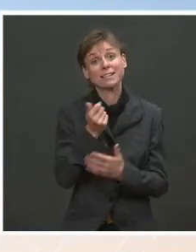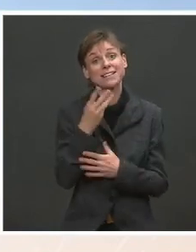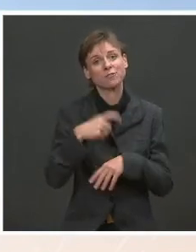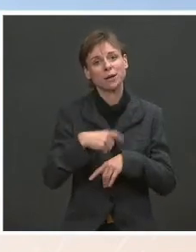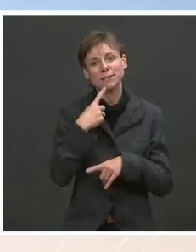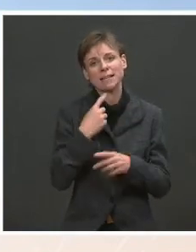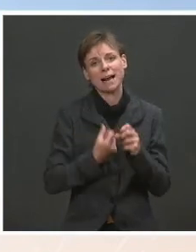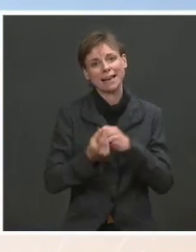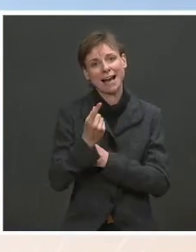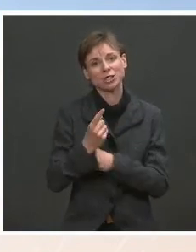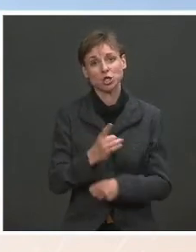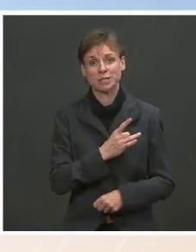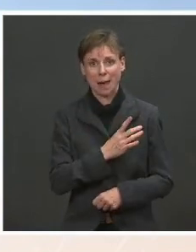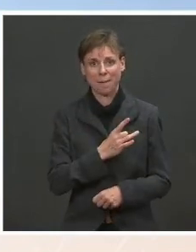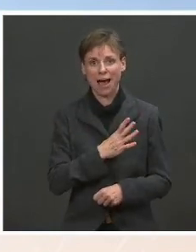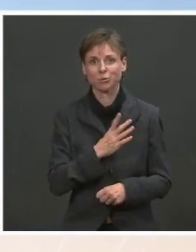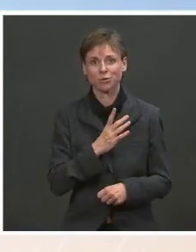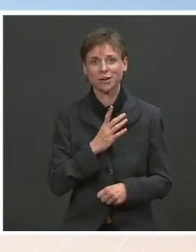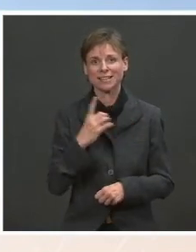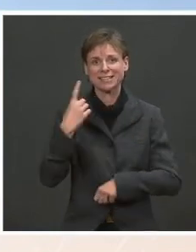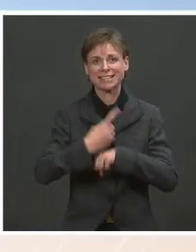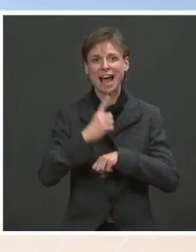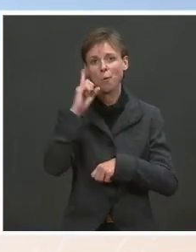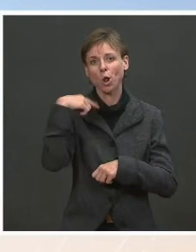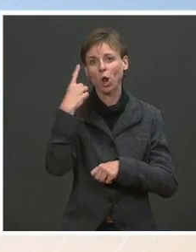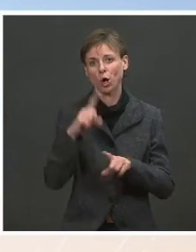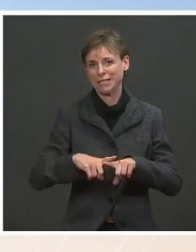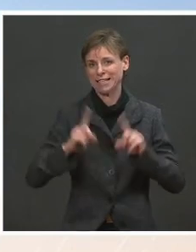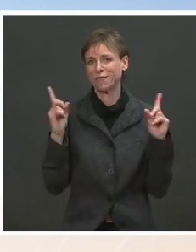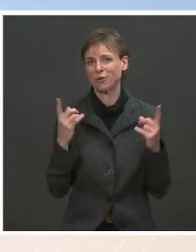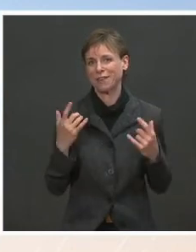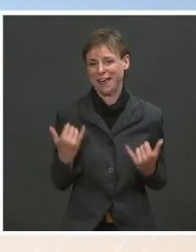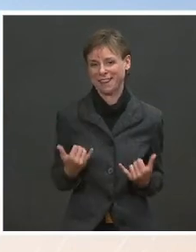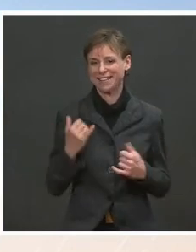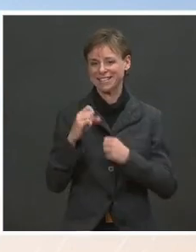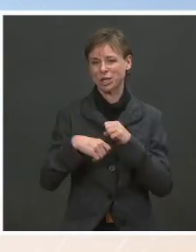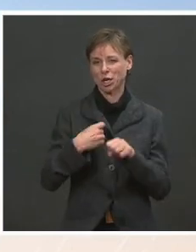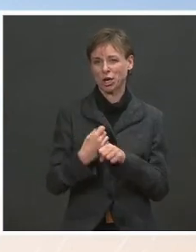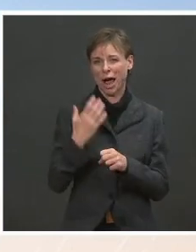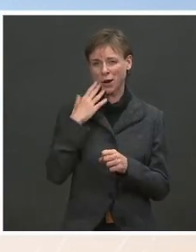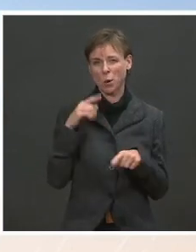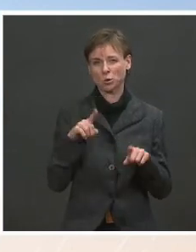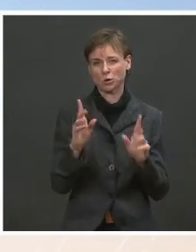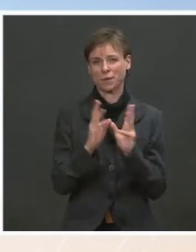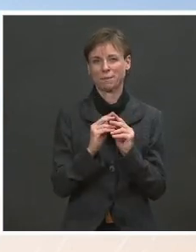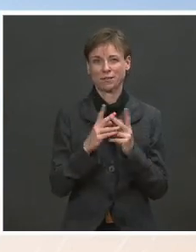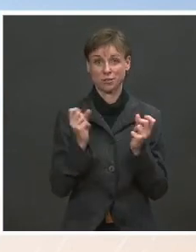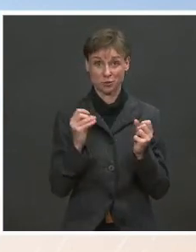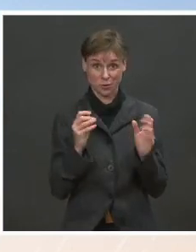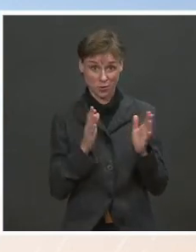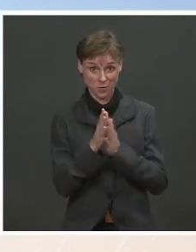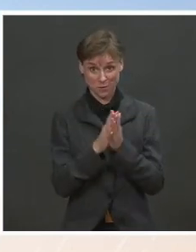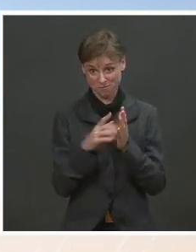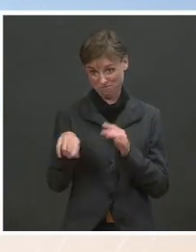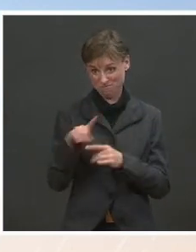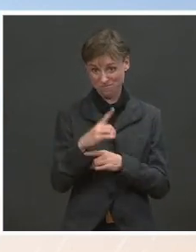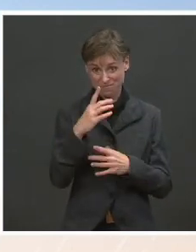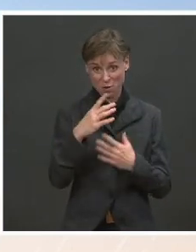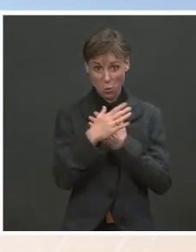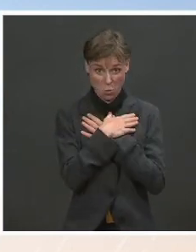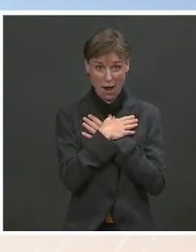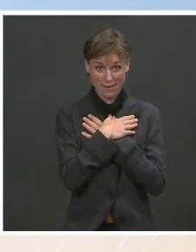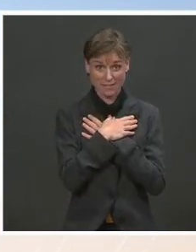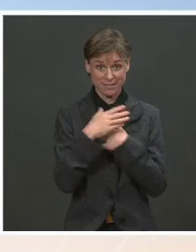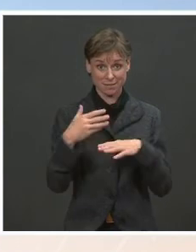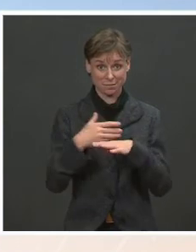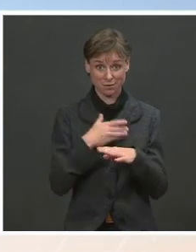next year St. Patrick's Day will look much different than this year, as I know he did during the meeting. So, you know, everybody get some sleep and rest before a year